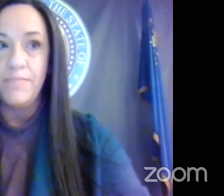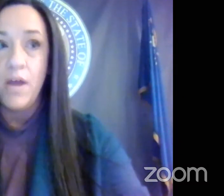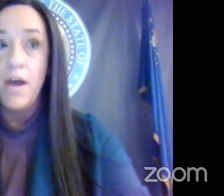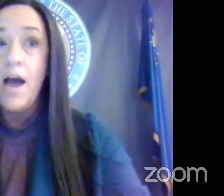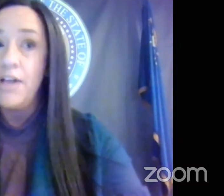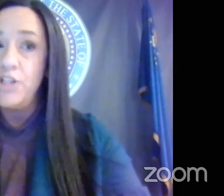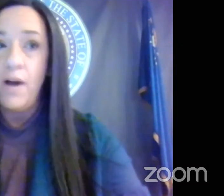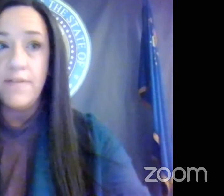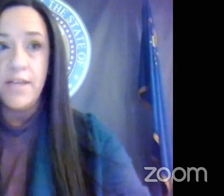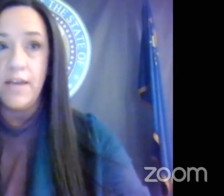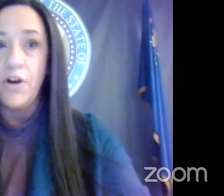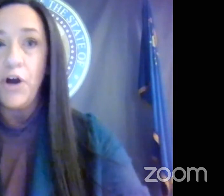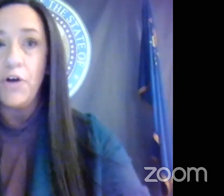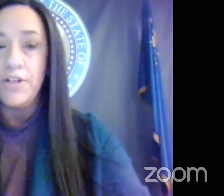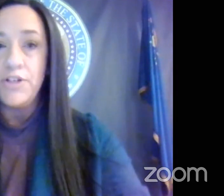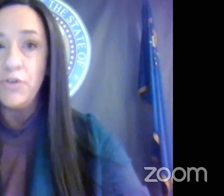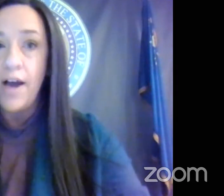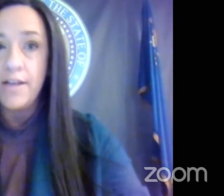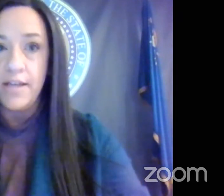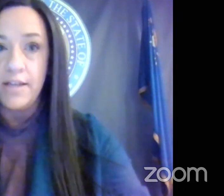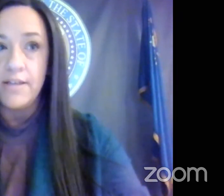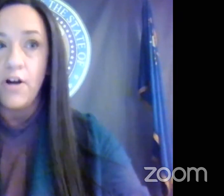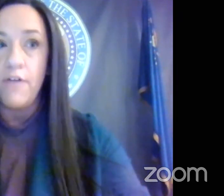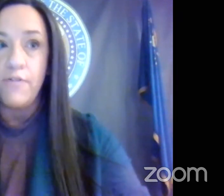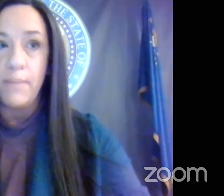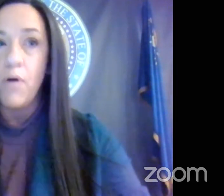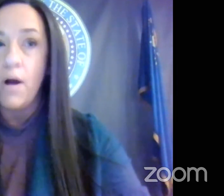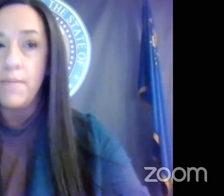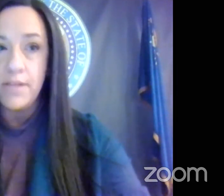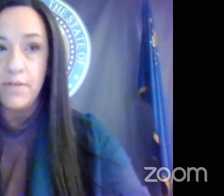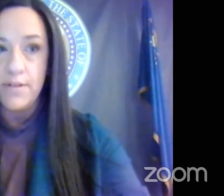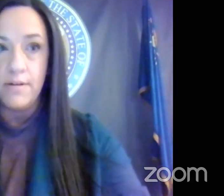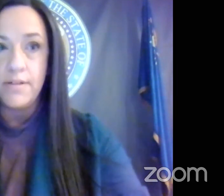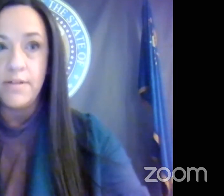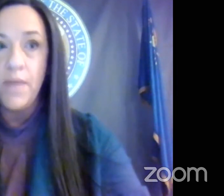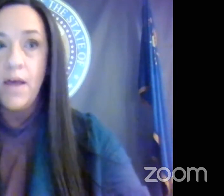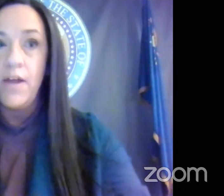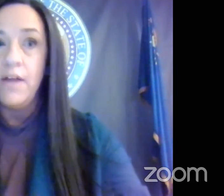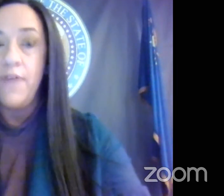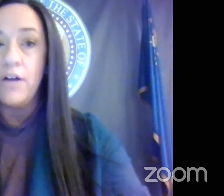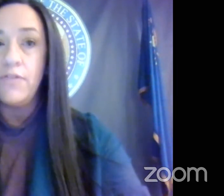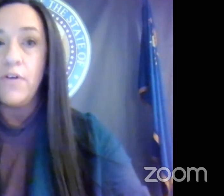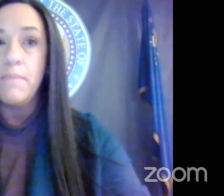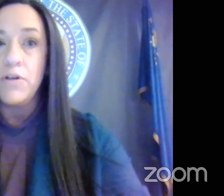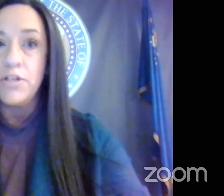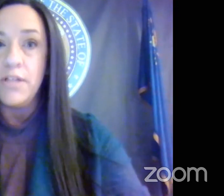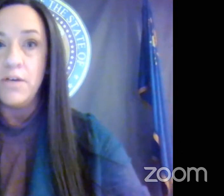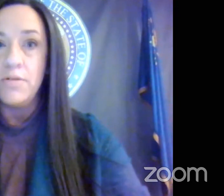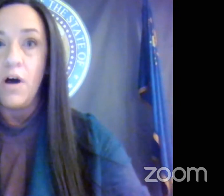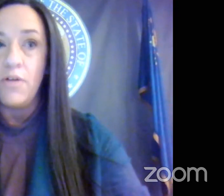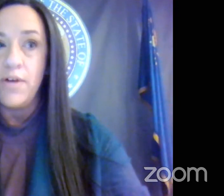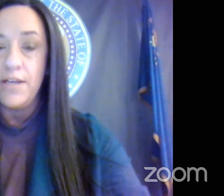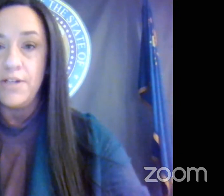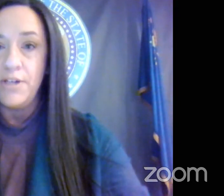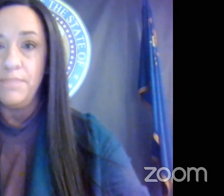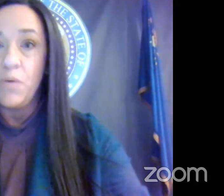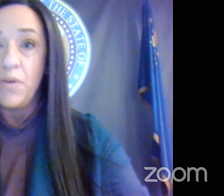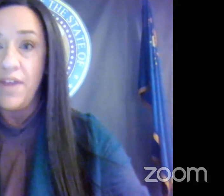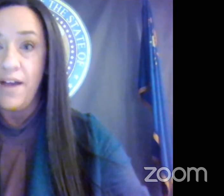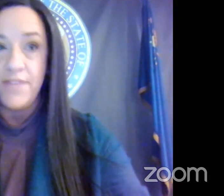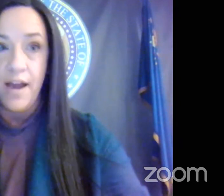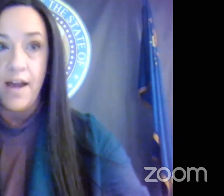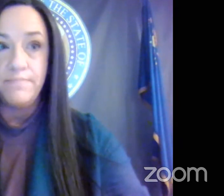distribution. As you have seen, there are currently 2 vaccines that are offering promising results that have filed for emergency use